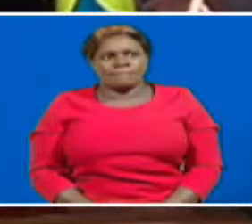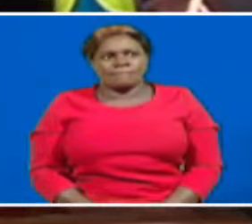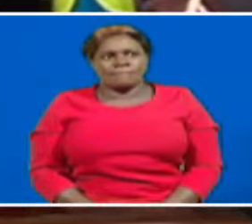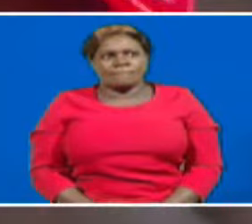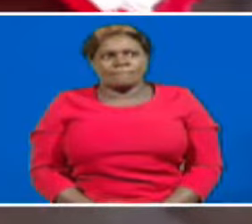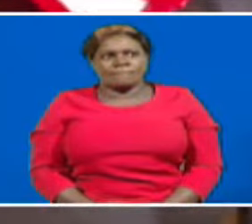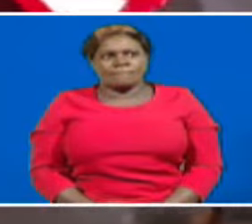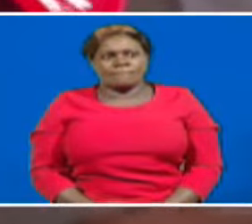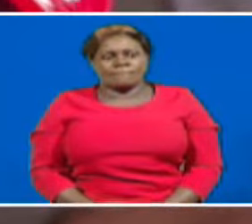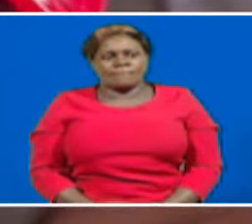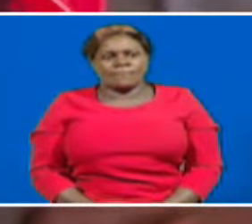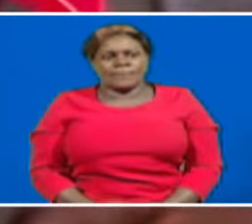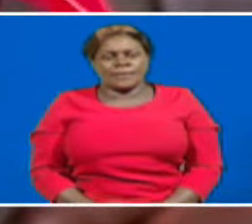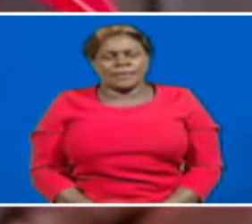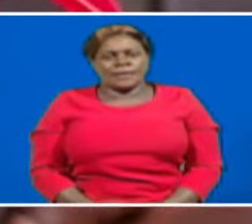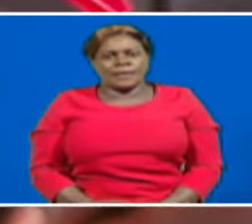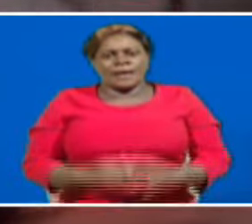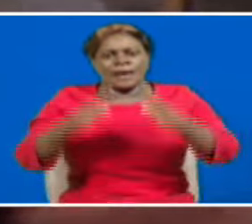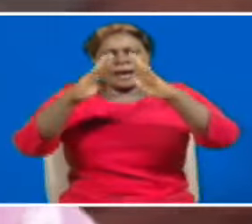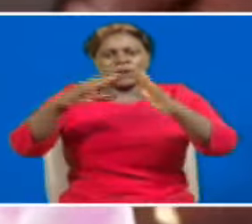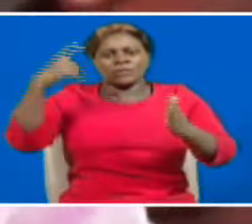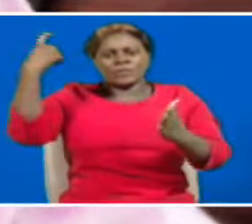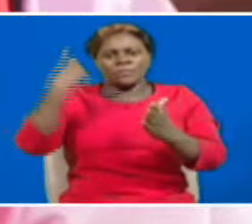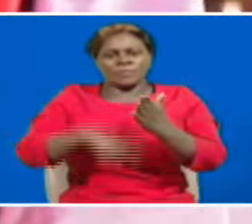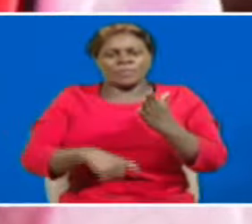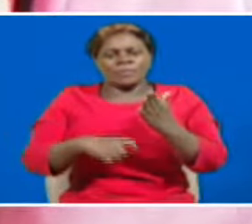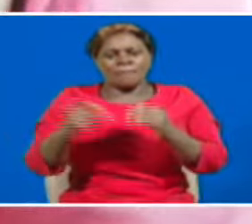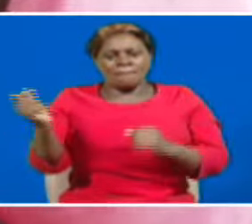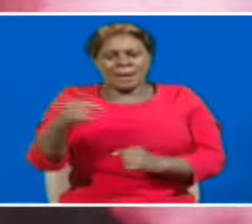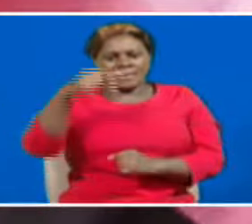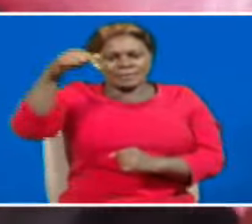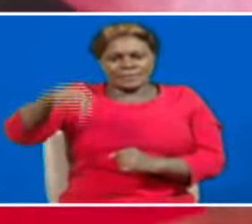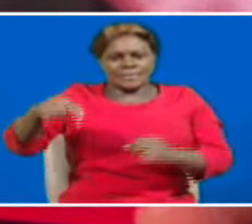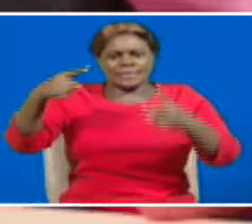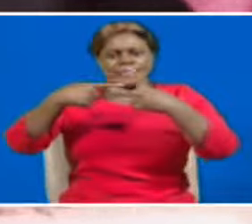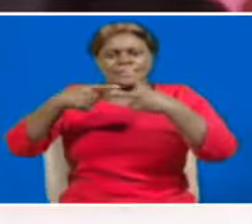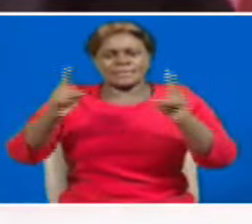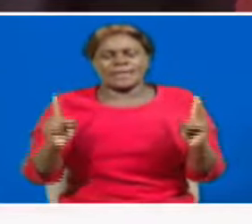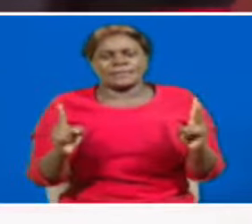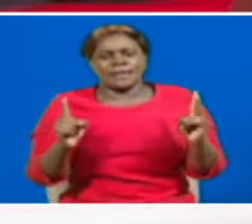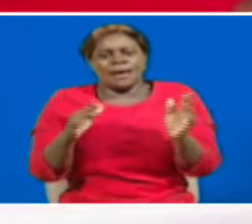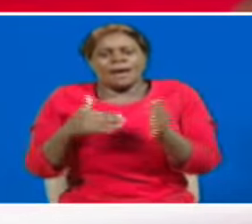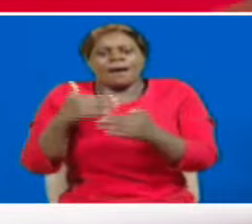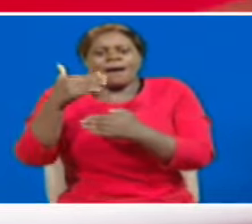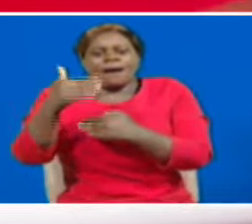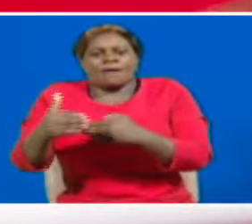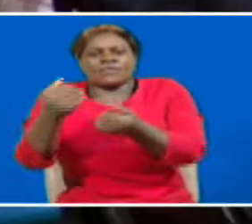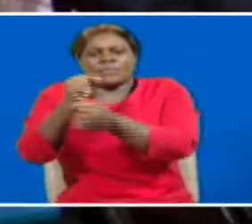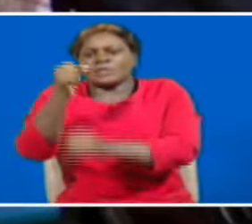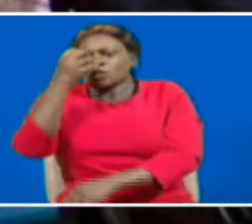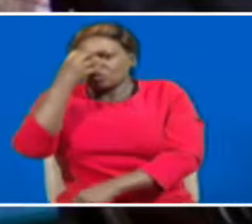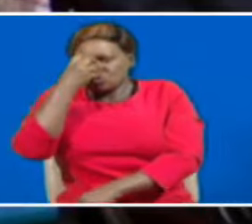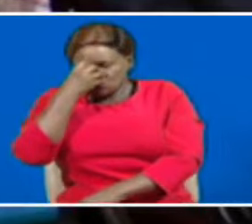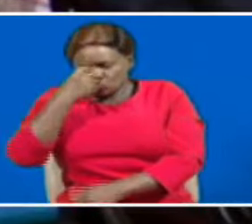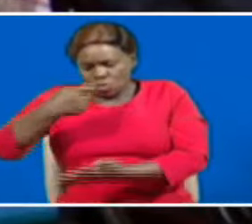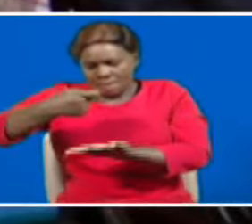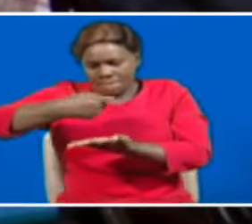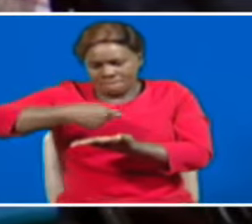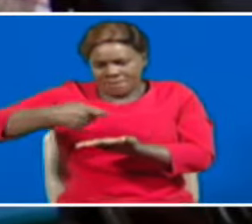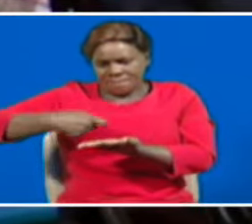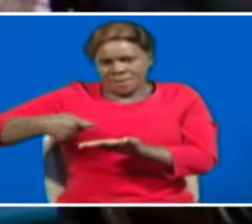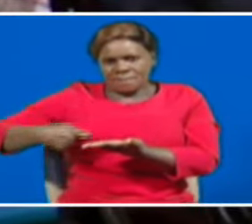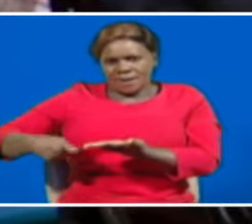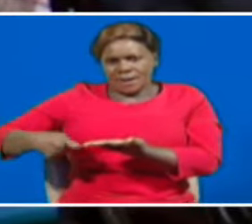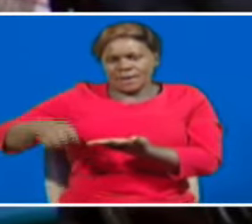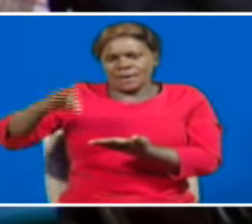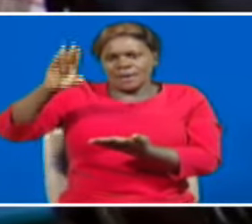Deductions for the contentious housing levy will take effect end of this month. This is after President William Ruto gave assent to the